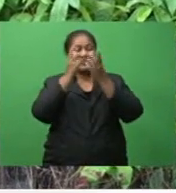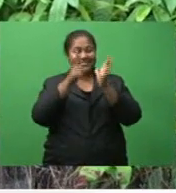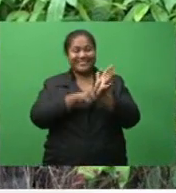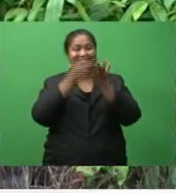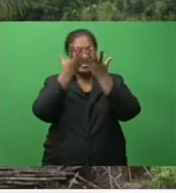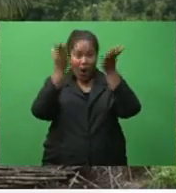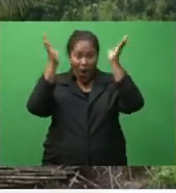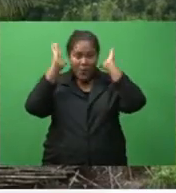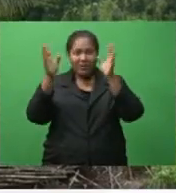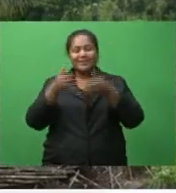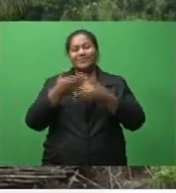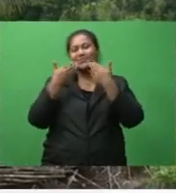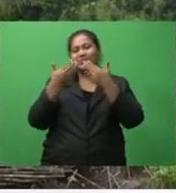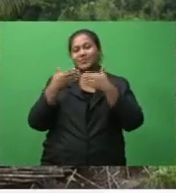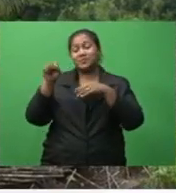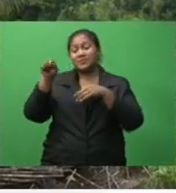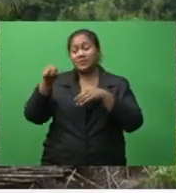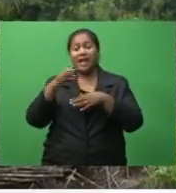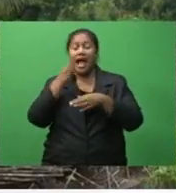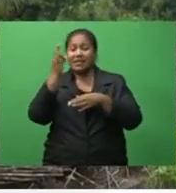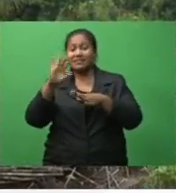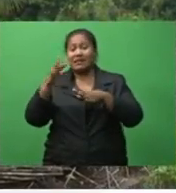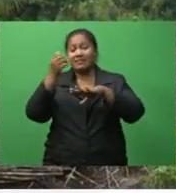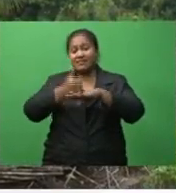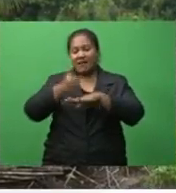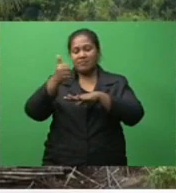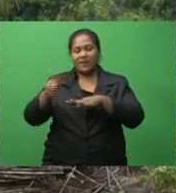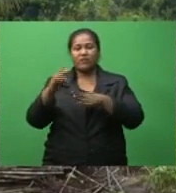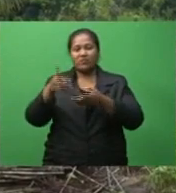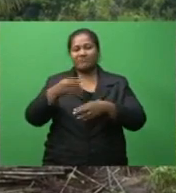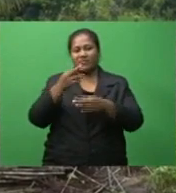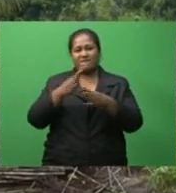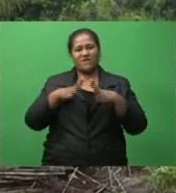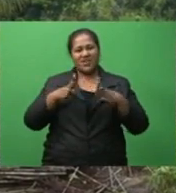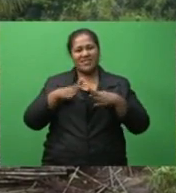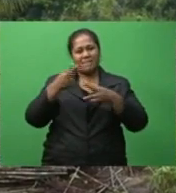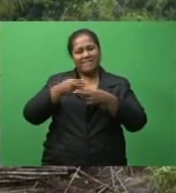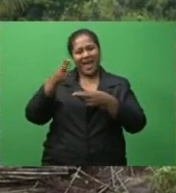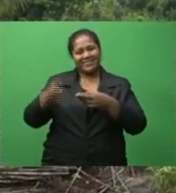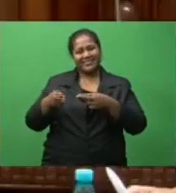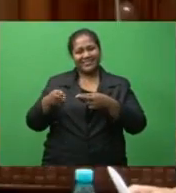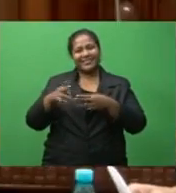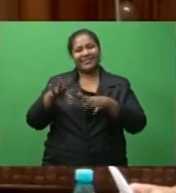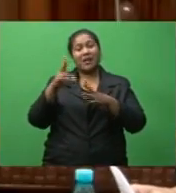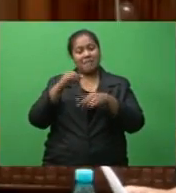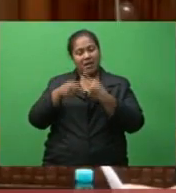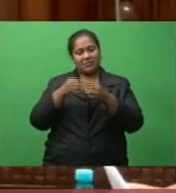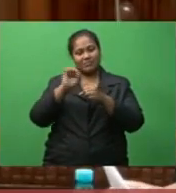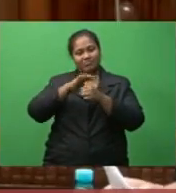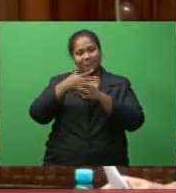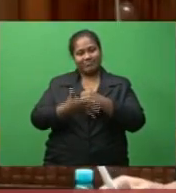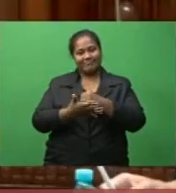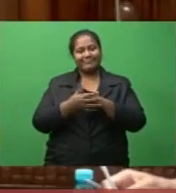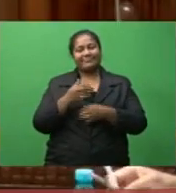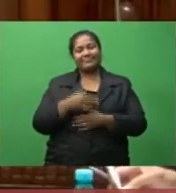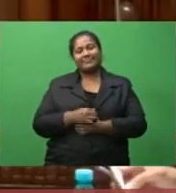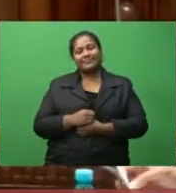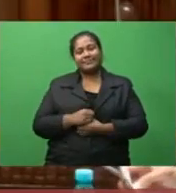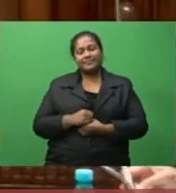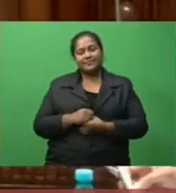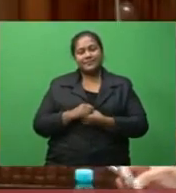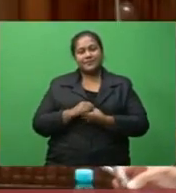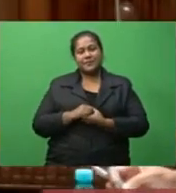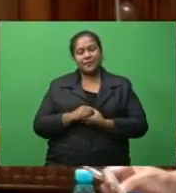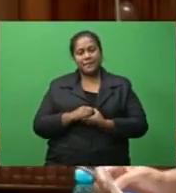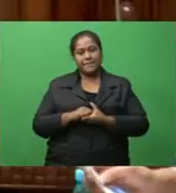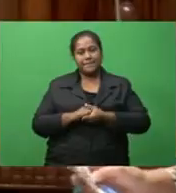has commended the government's tree planting initiative that continues regardless of COVID-19. The government has revived with gusto the